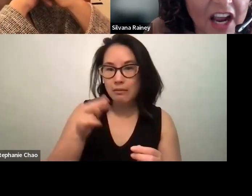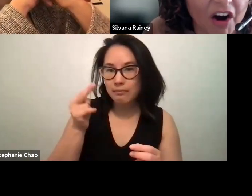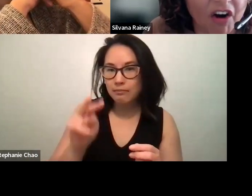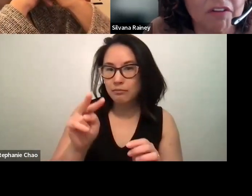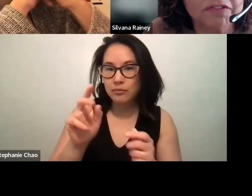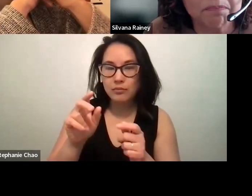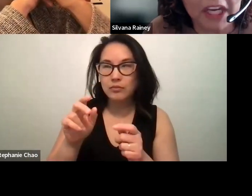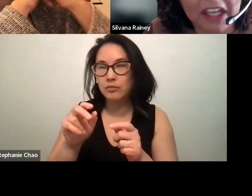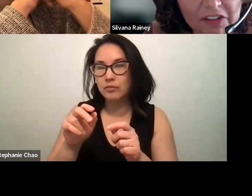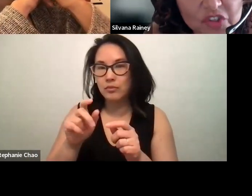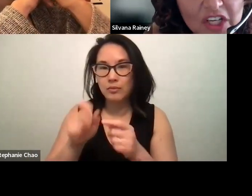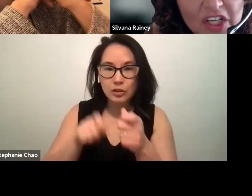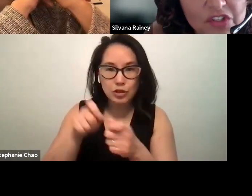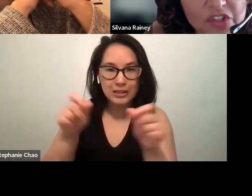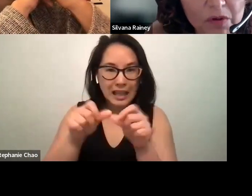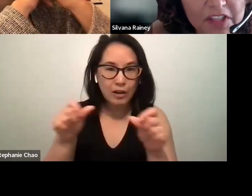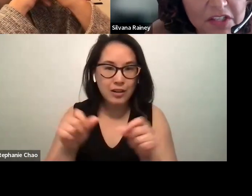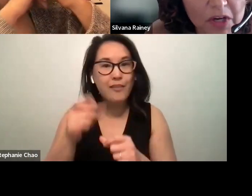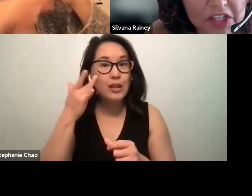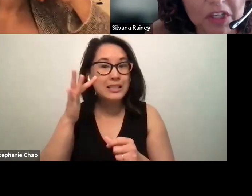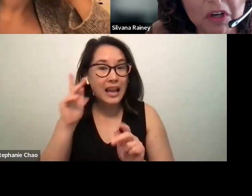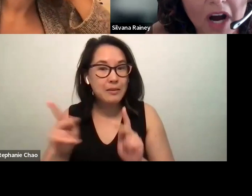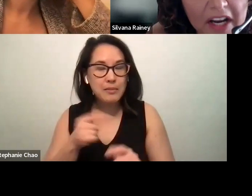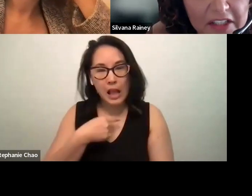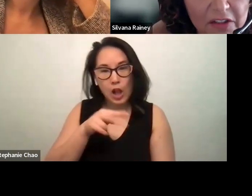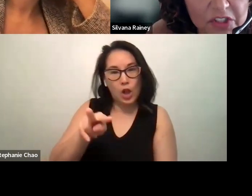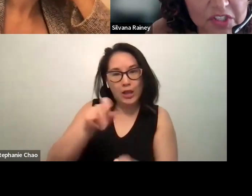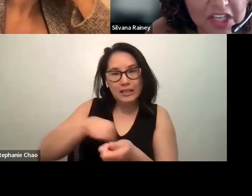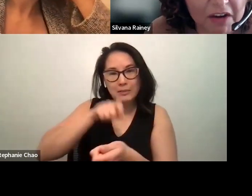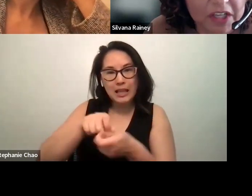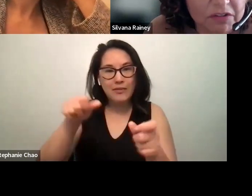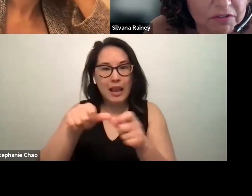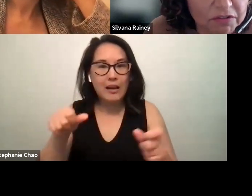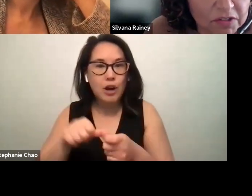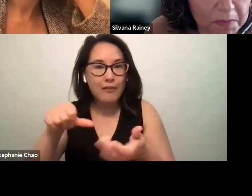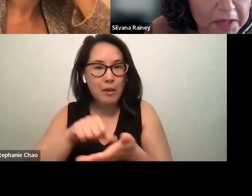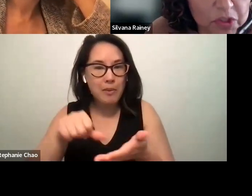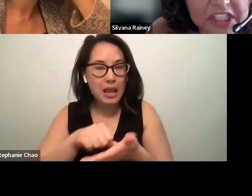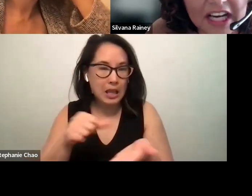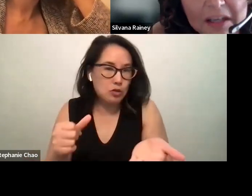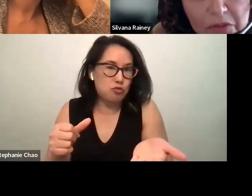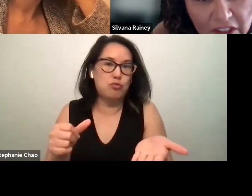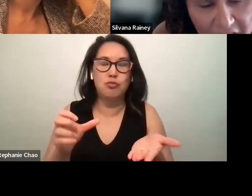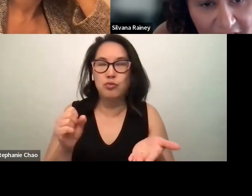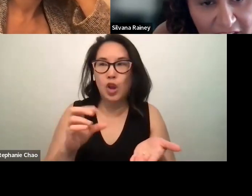cited, of the page? So if there's a way to inquire, or to say, I went to spend more